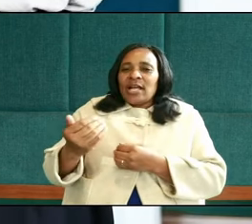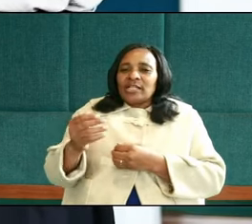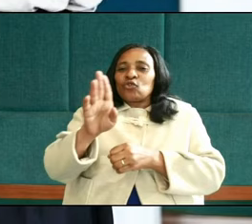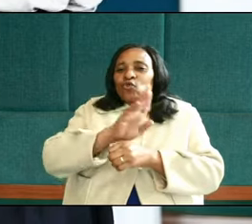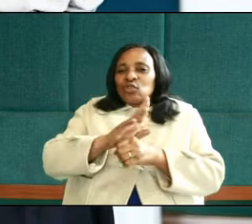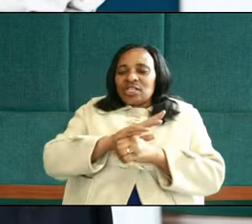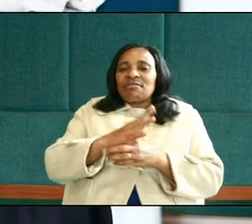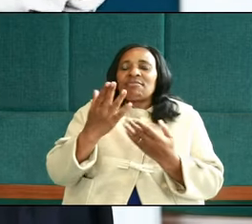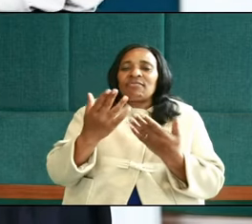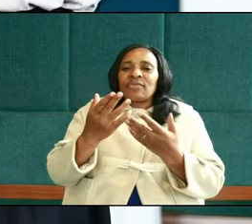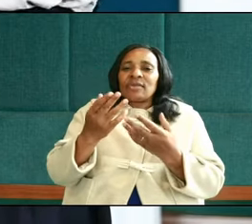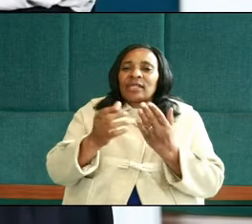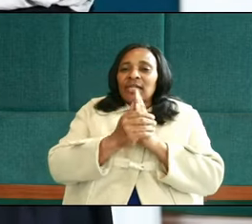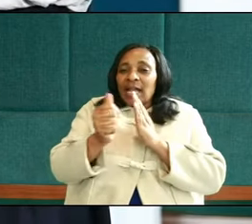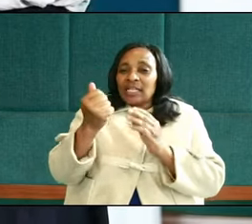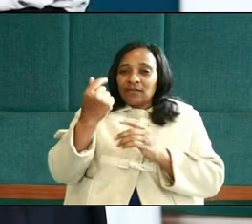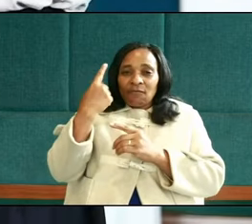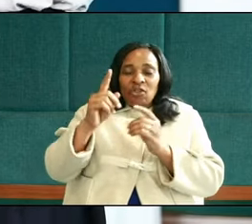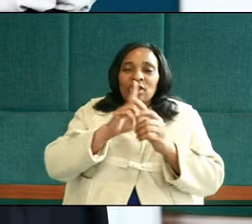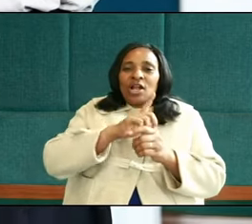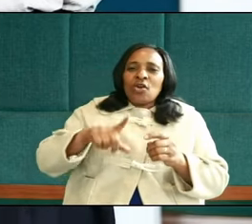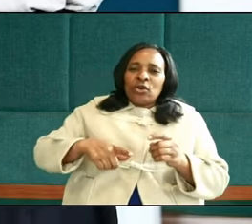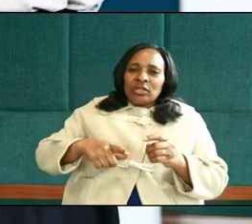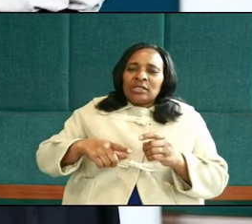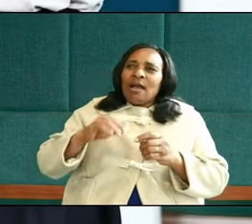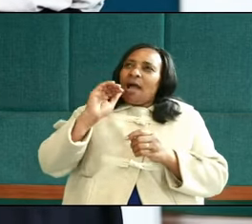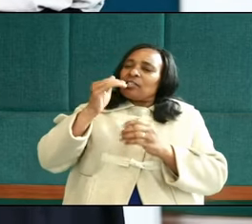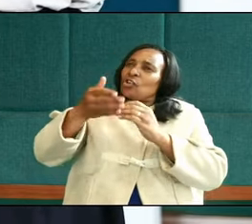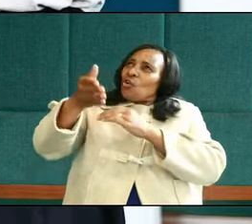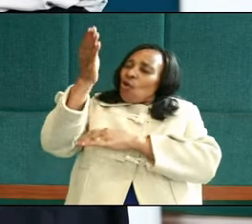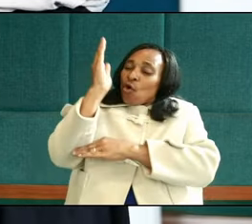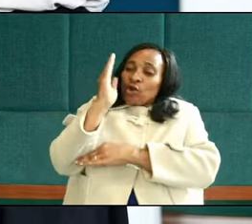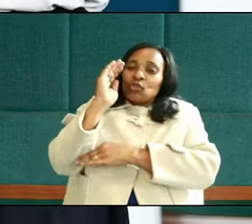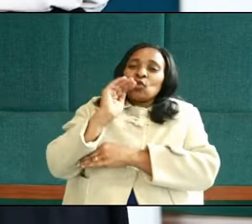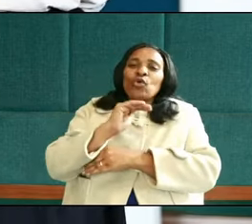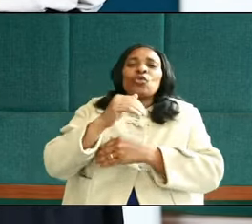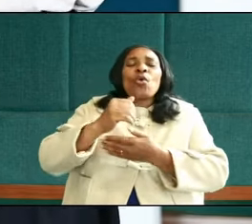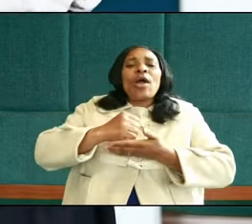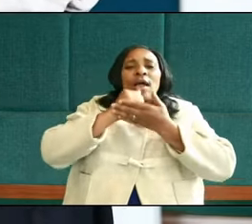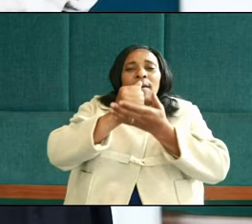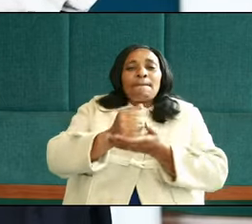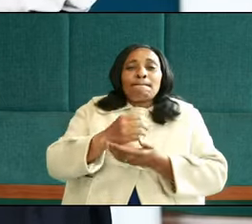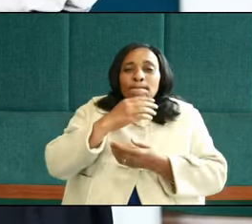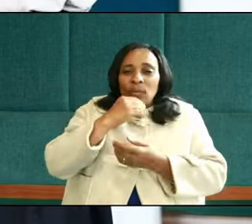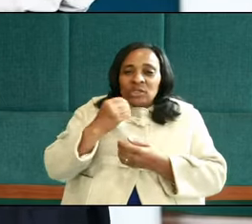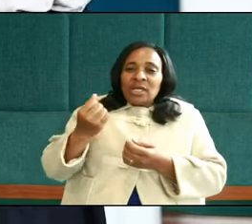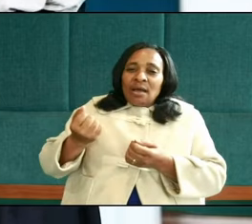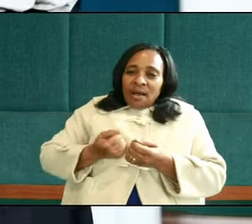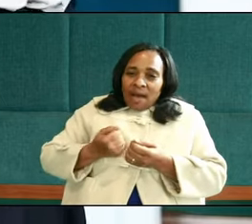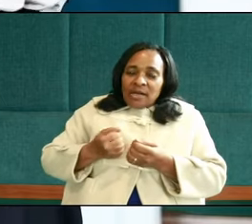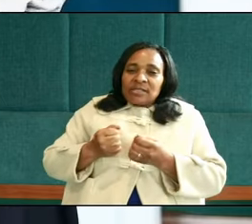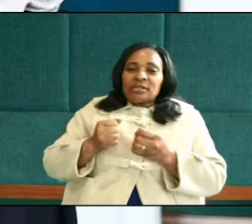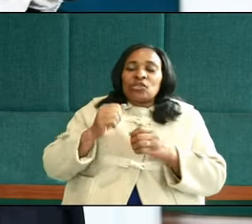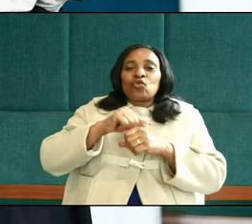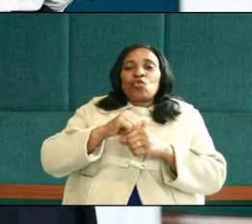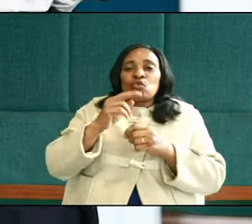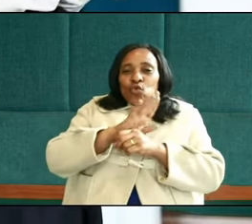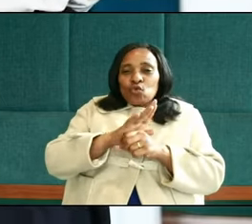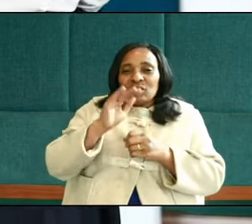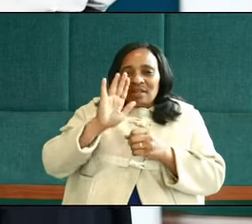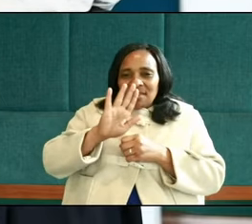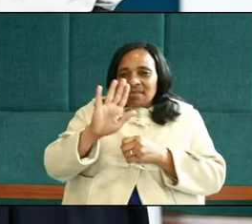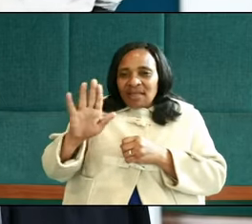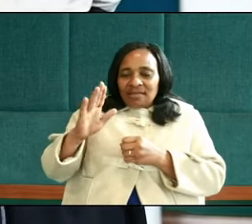the Lord. Lenora, why don't we ask God to help all the boys and girls know their gifts and talents? I